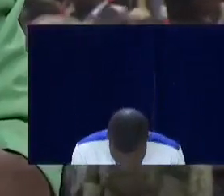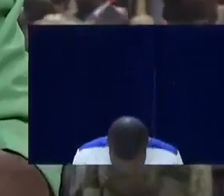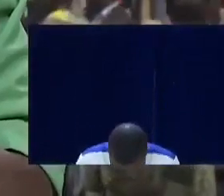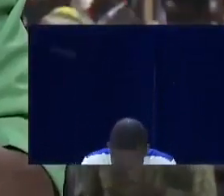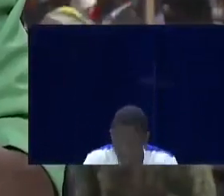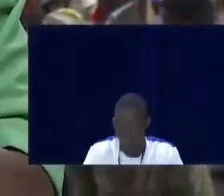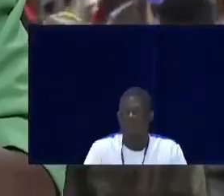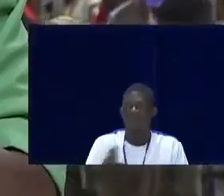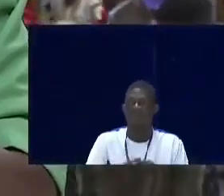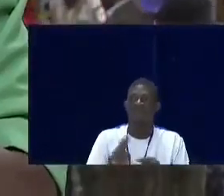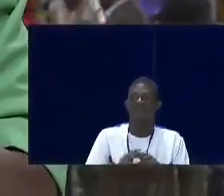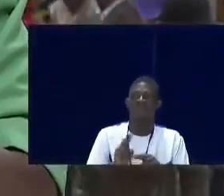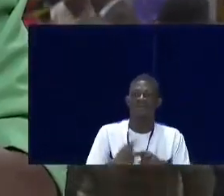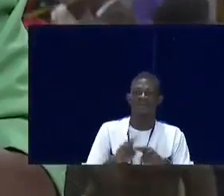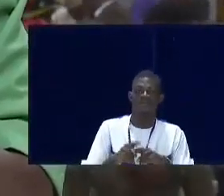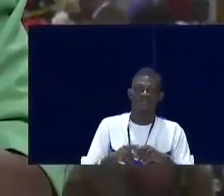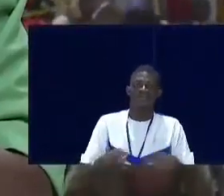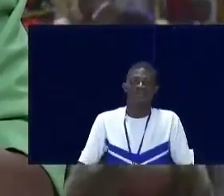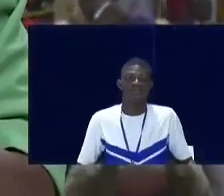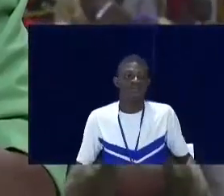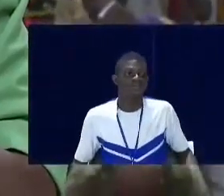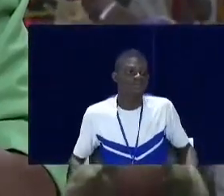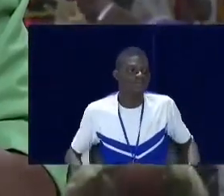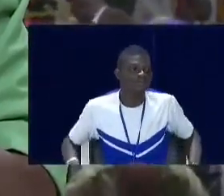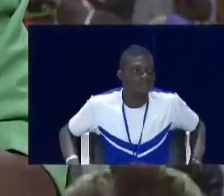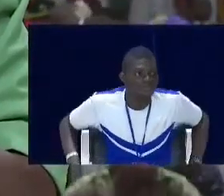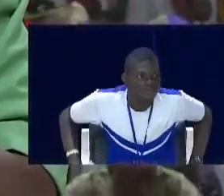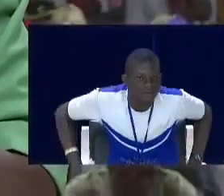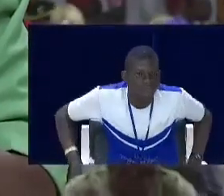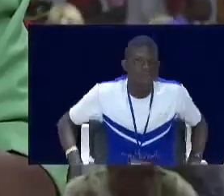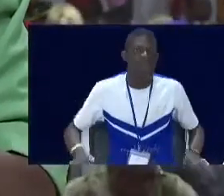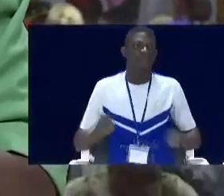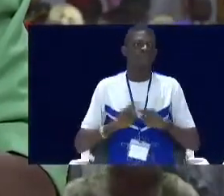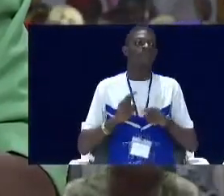We're moving steadily to the climax now.